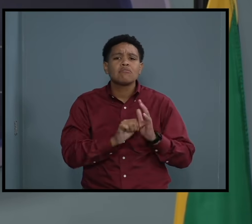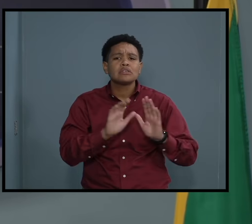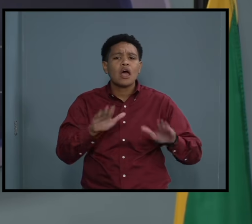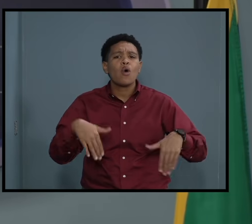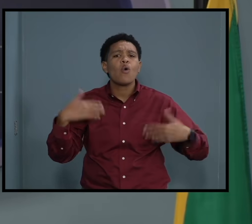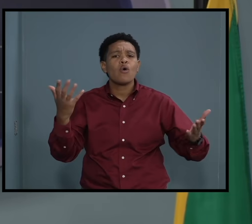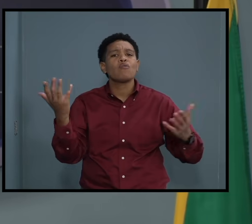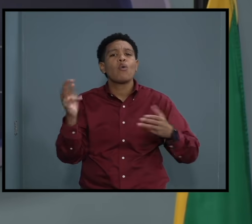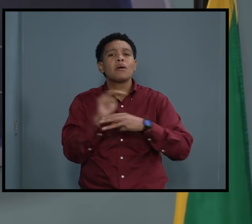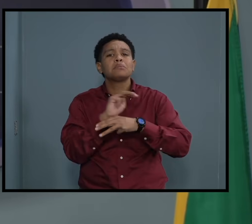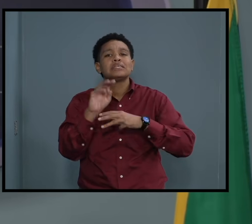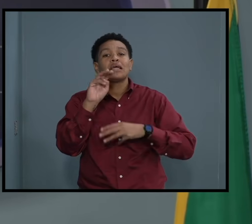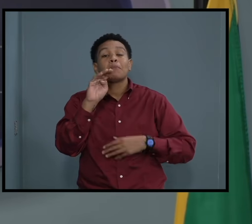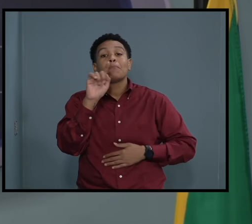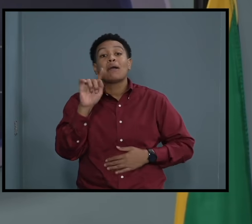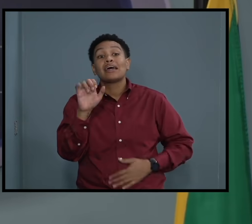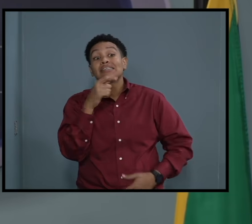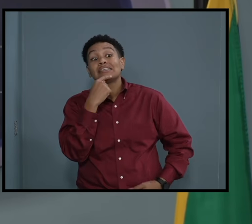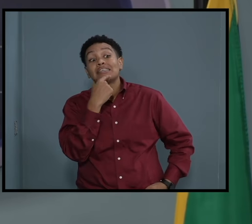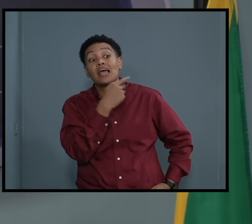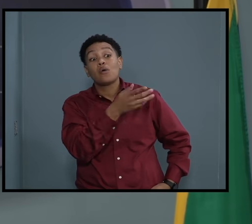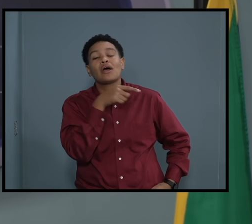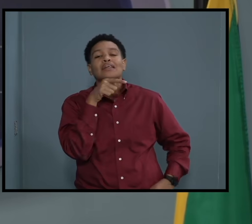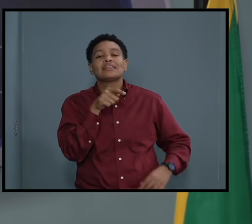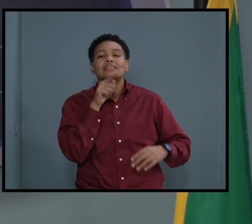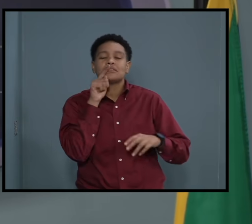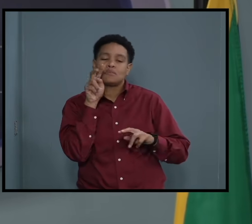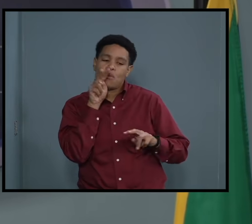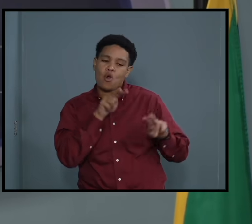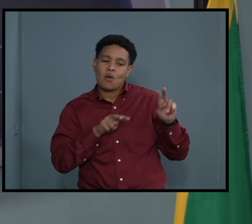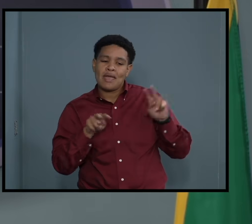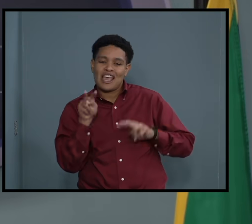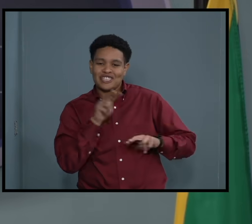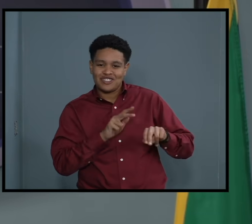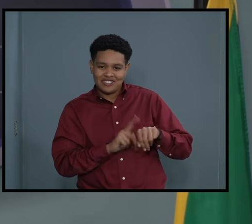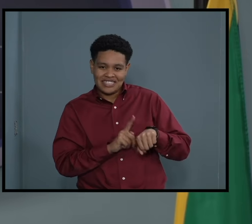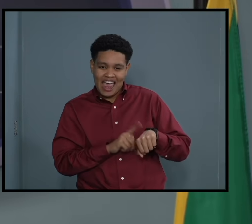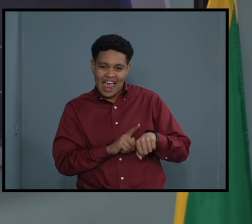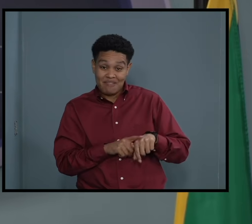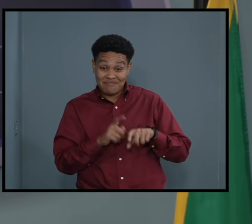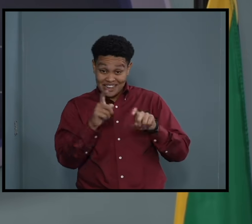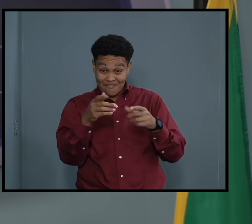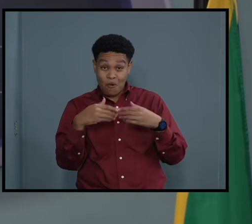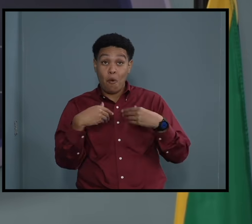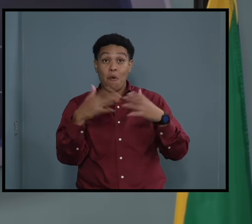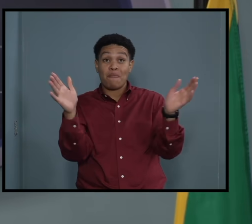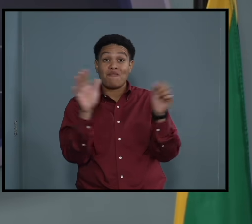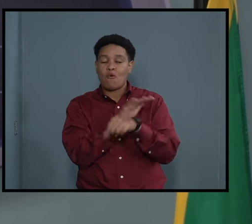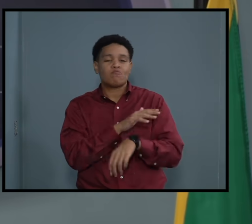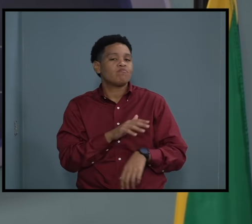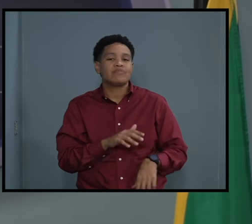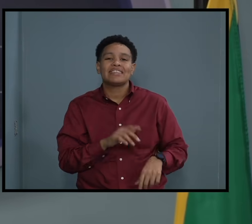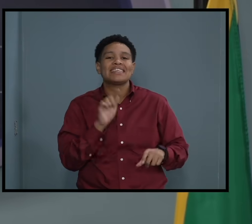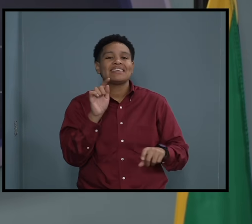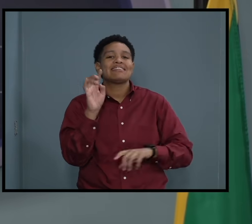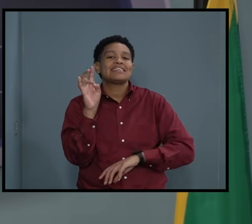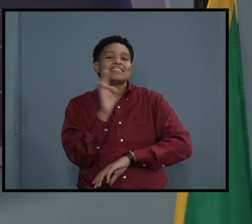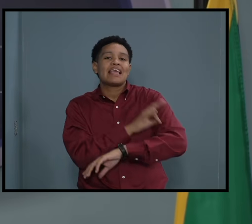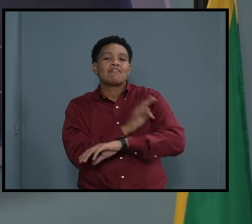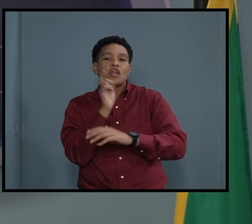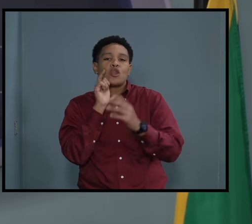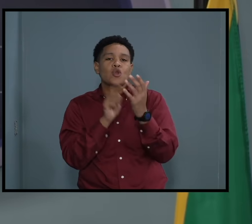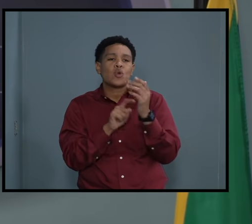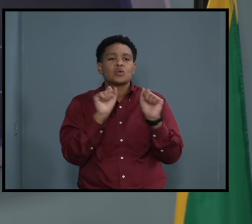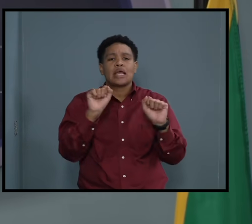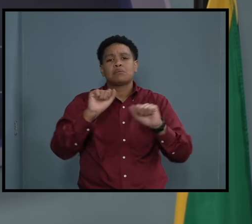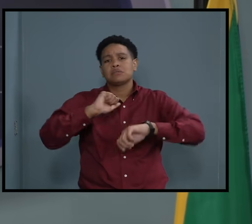re-emphasize what Minister McKenzie has said, that this is a probationary period. We're giving you 7 days notice to be able to